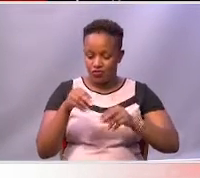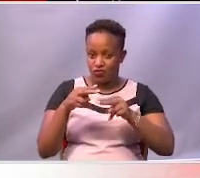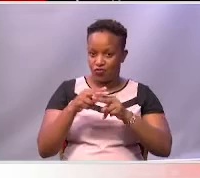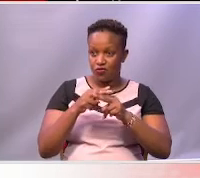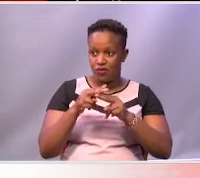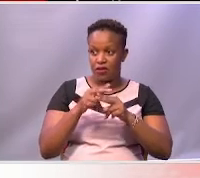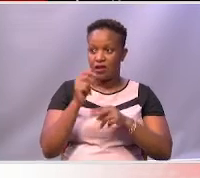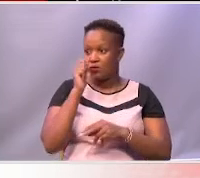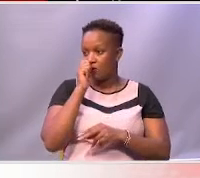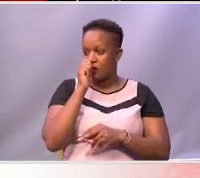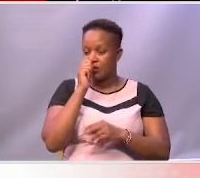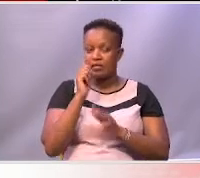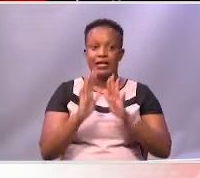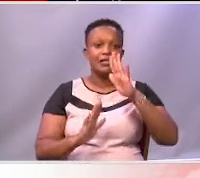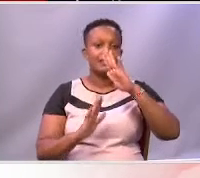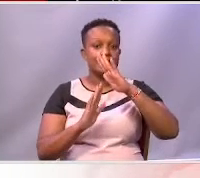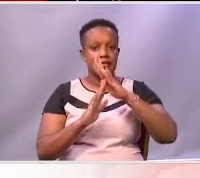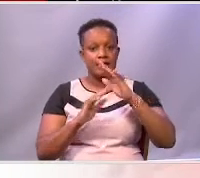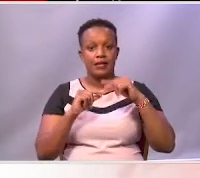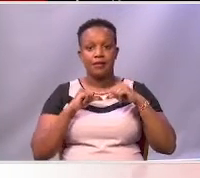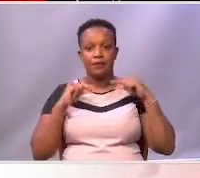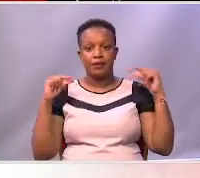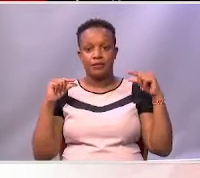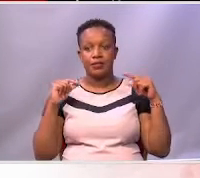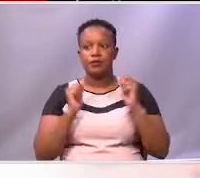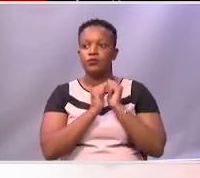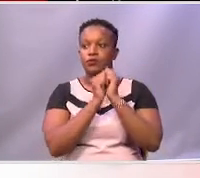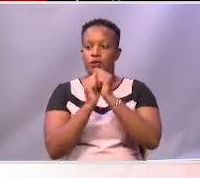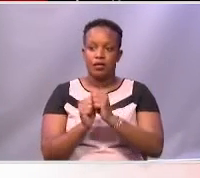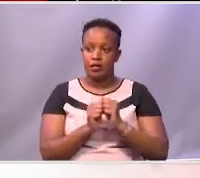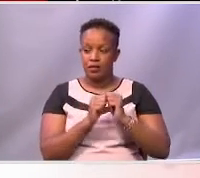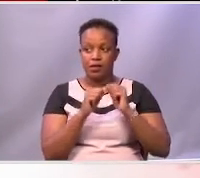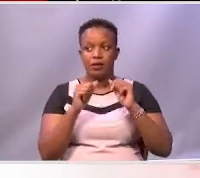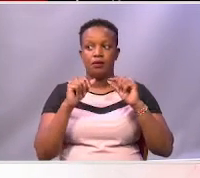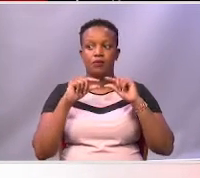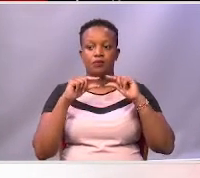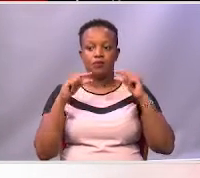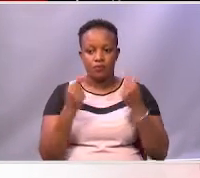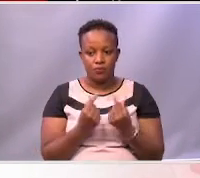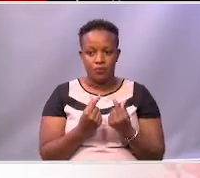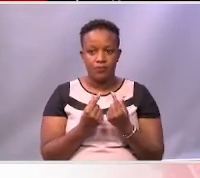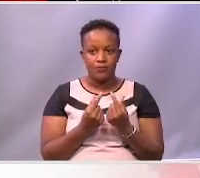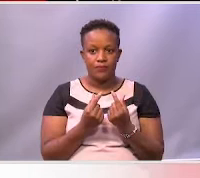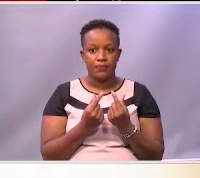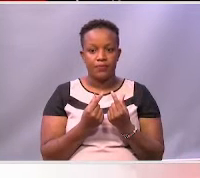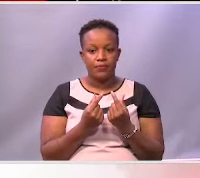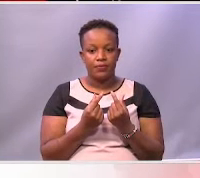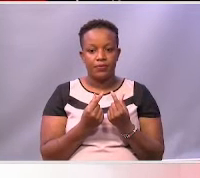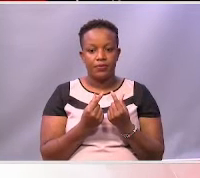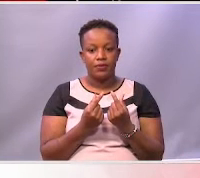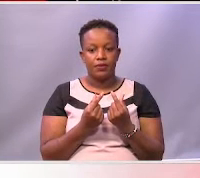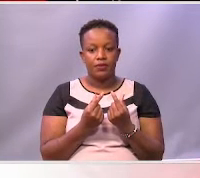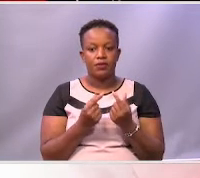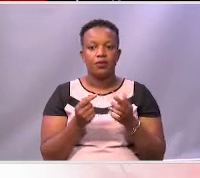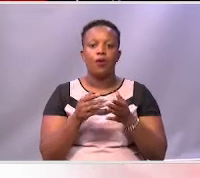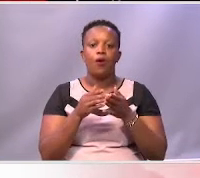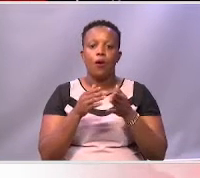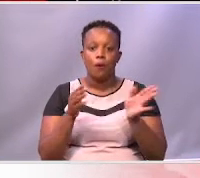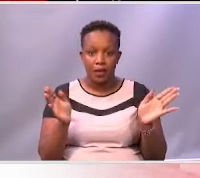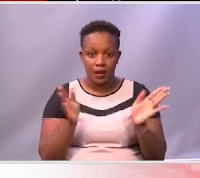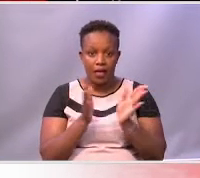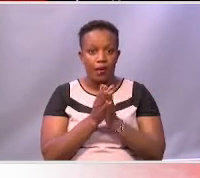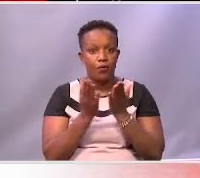senior pastor, together with his group, with Reverend Jack and them, had opened a book